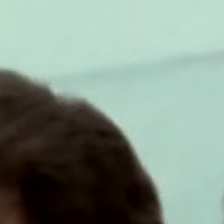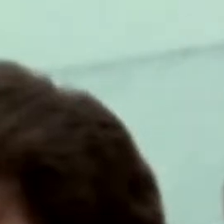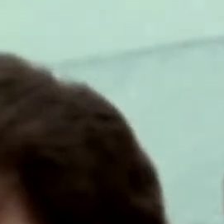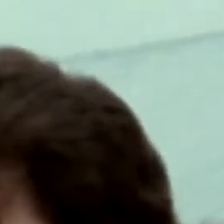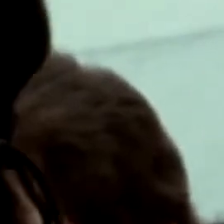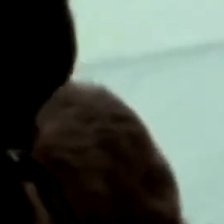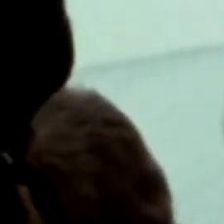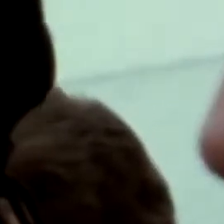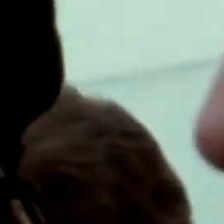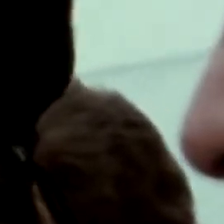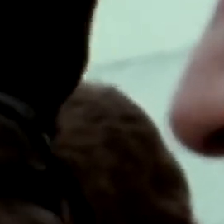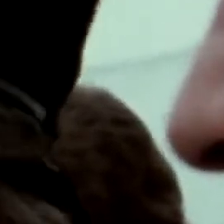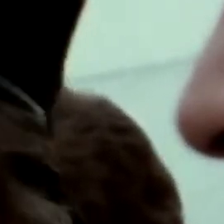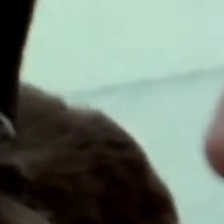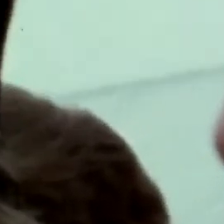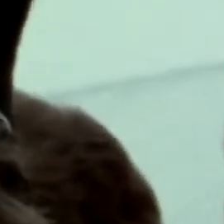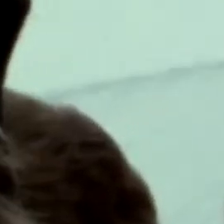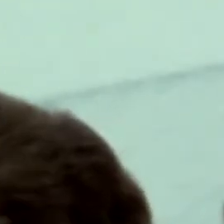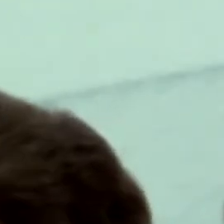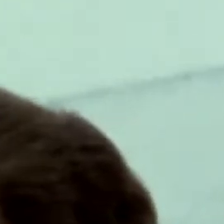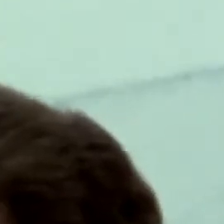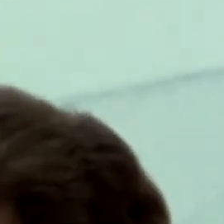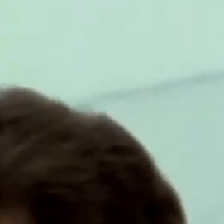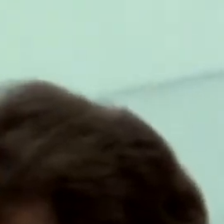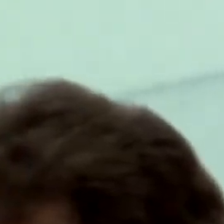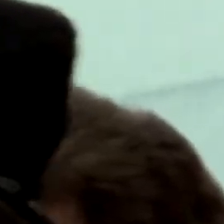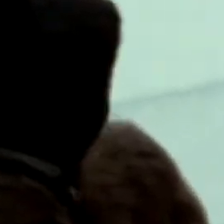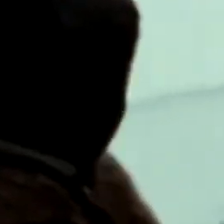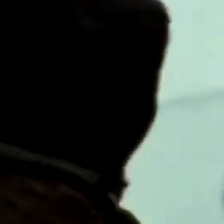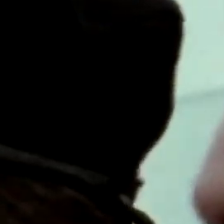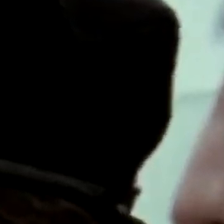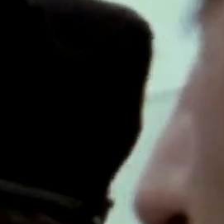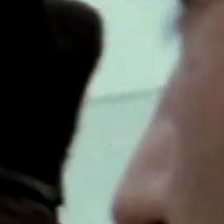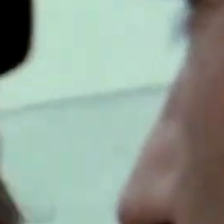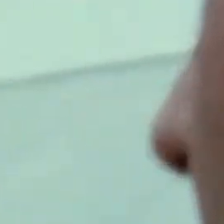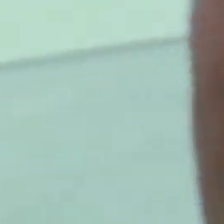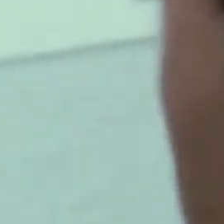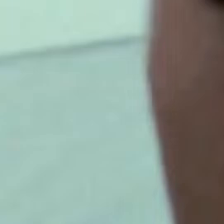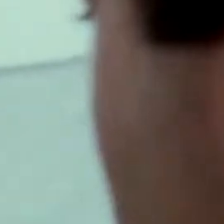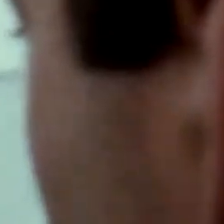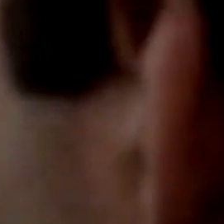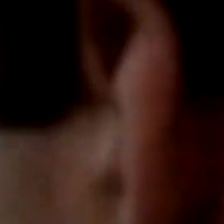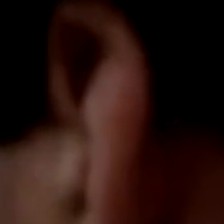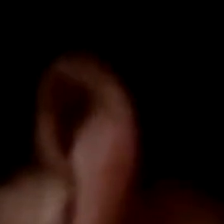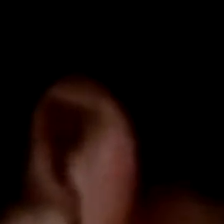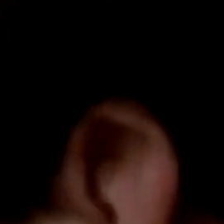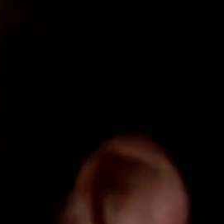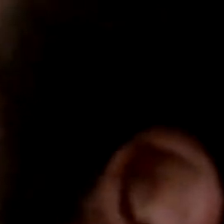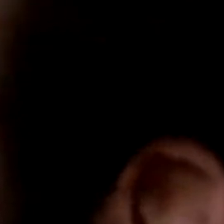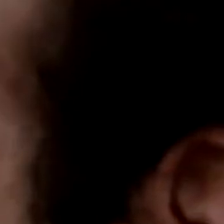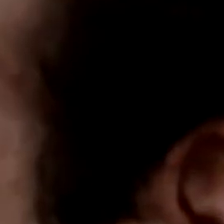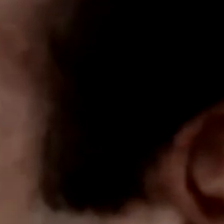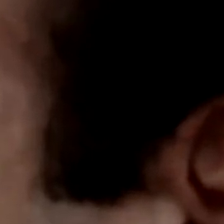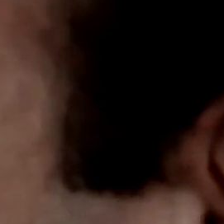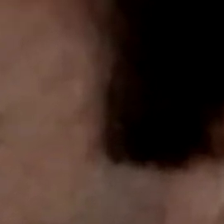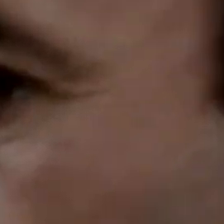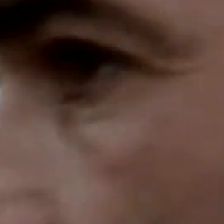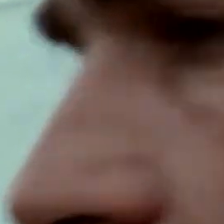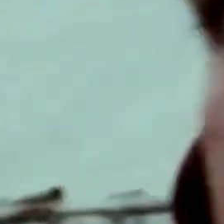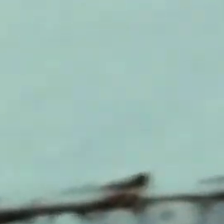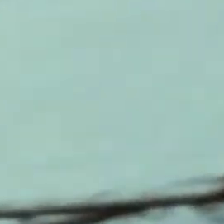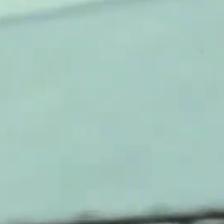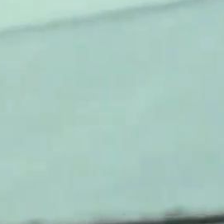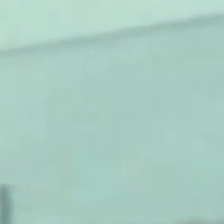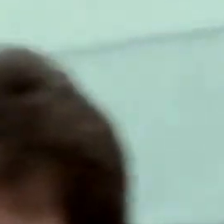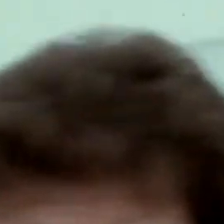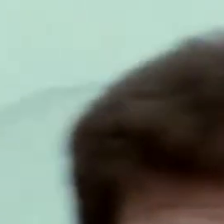that you're not in the way of the parade itself. You can take some pictures. Go on. But don't interfere, please. Okay. And